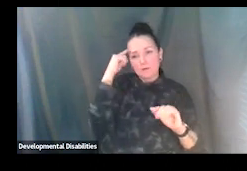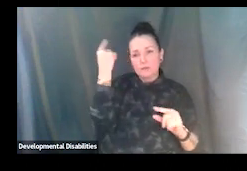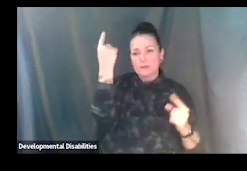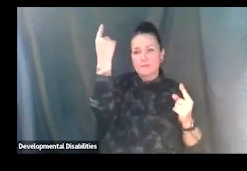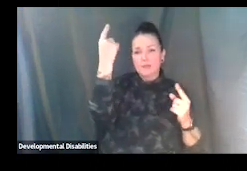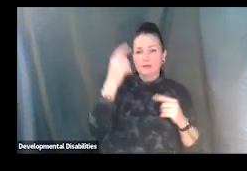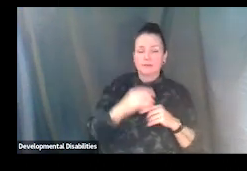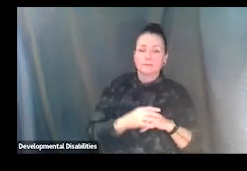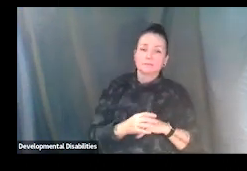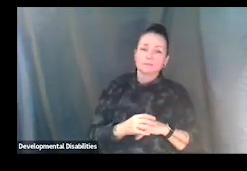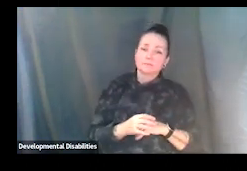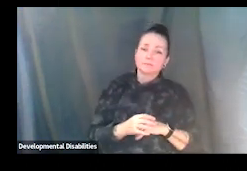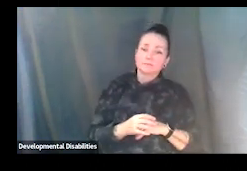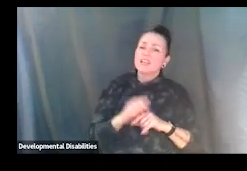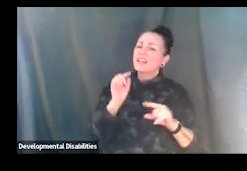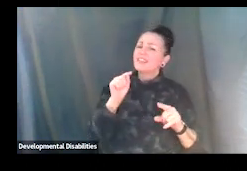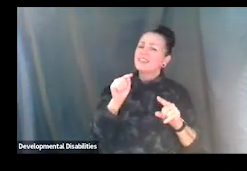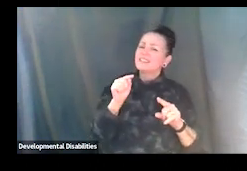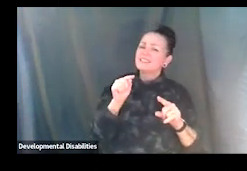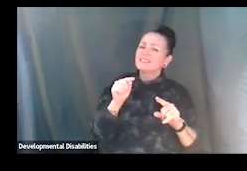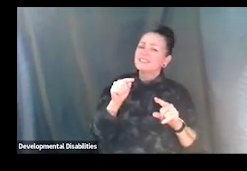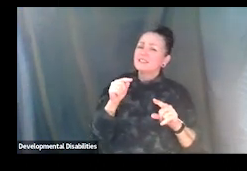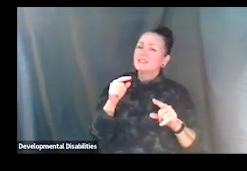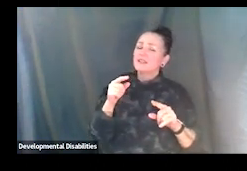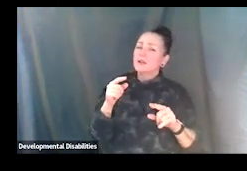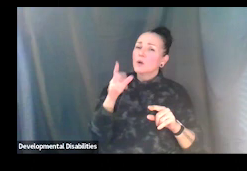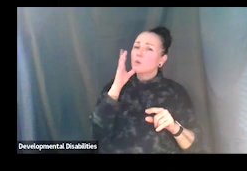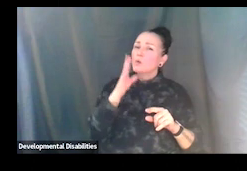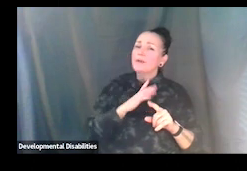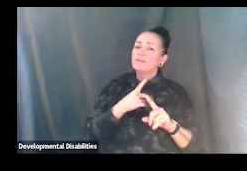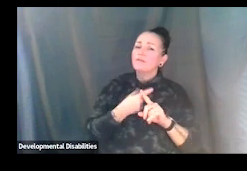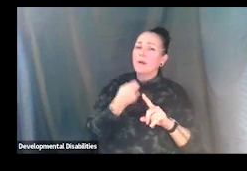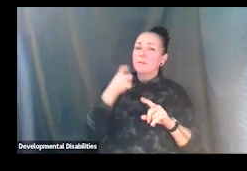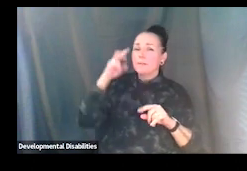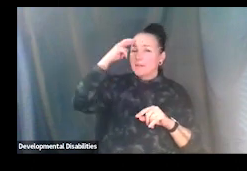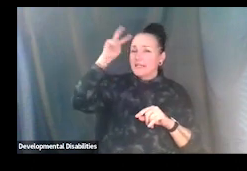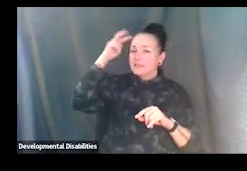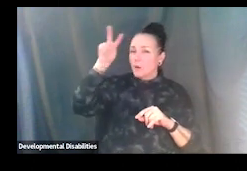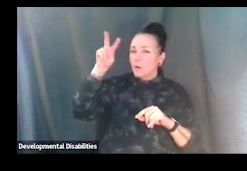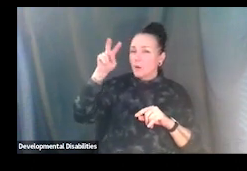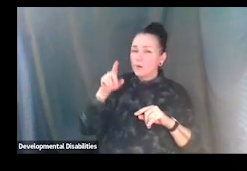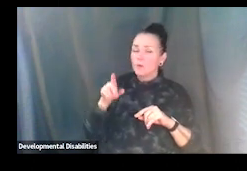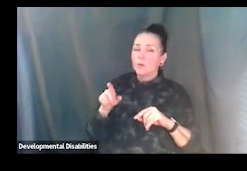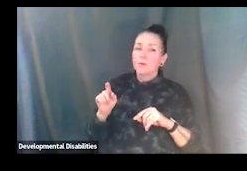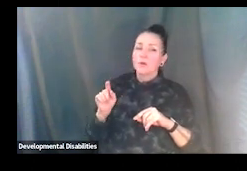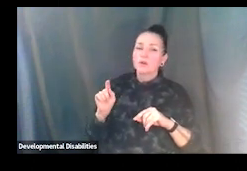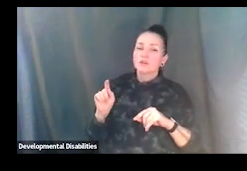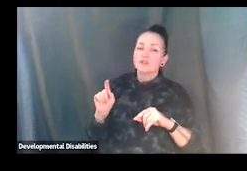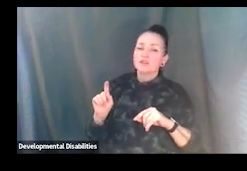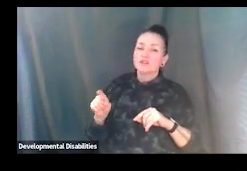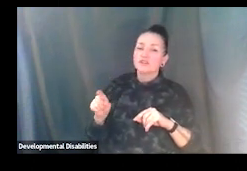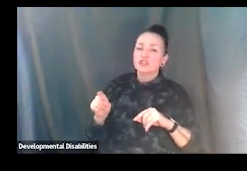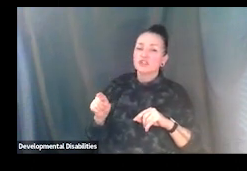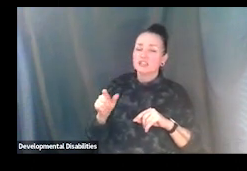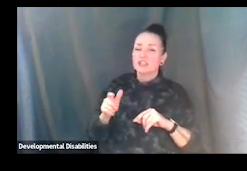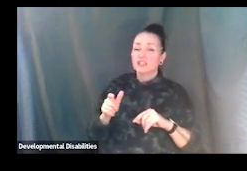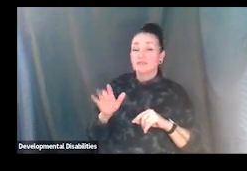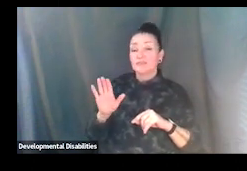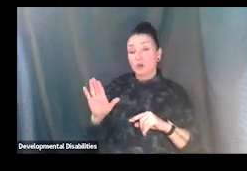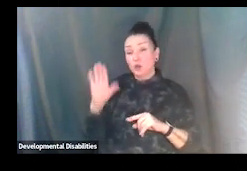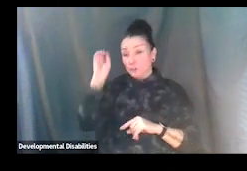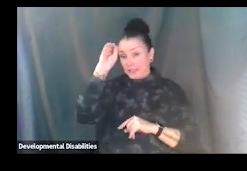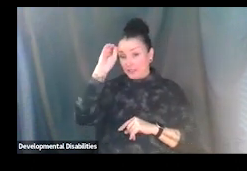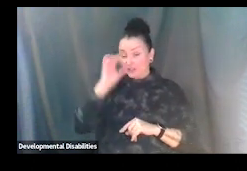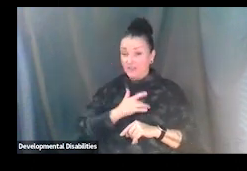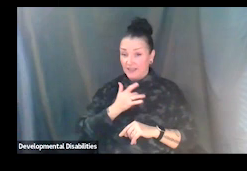by a woman who lives in Mexico. Anyway, she believes or claims that autism is secondary to parasites,